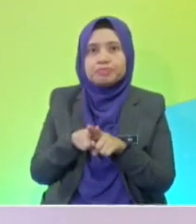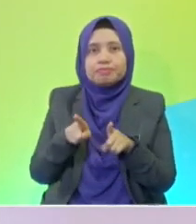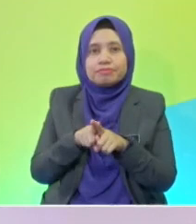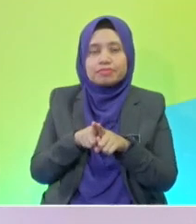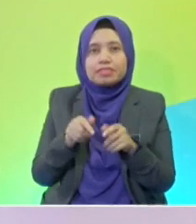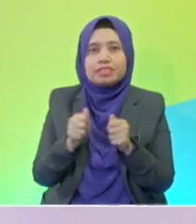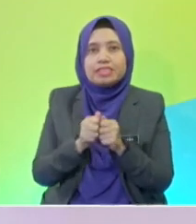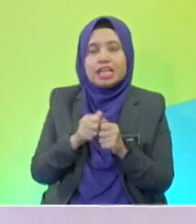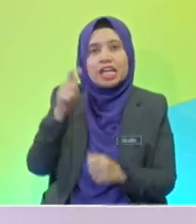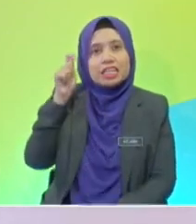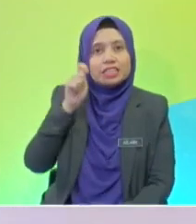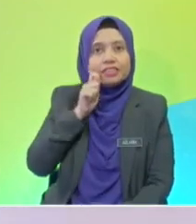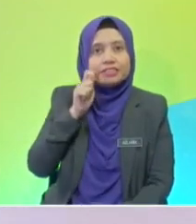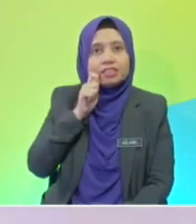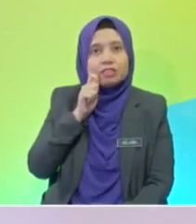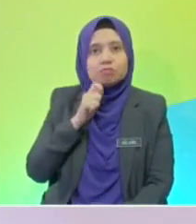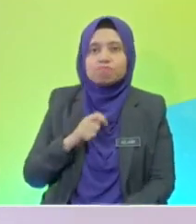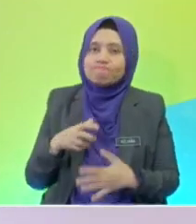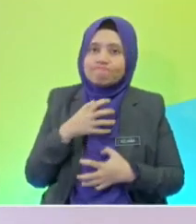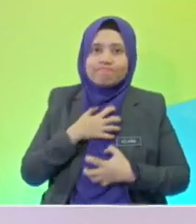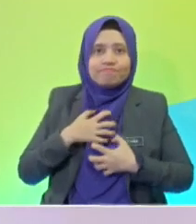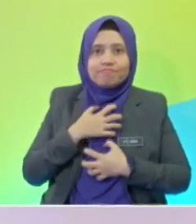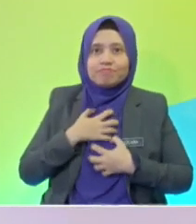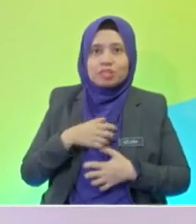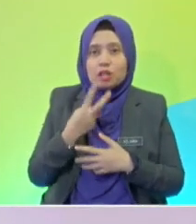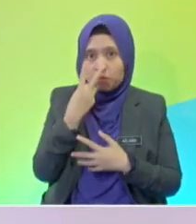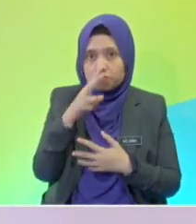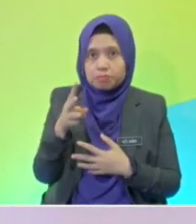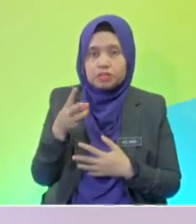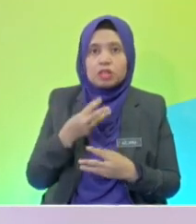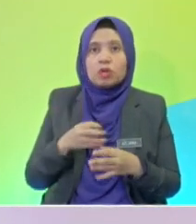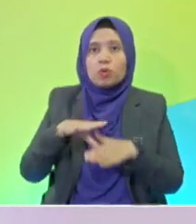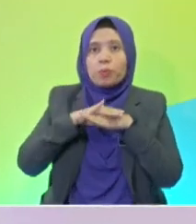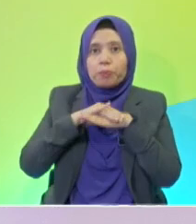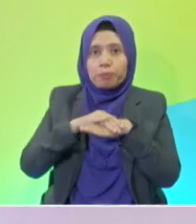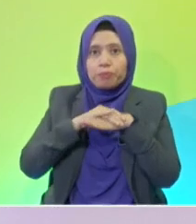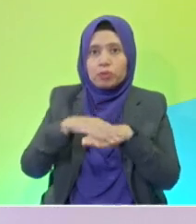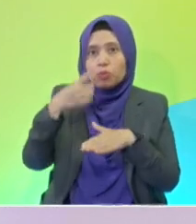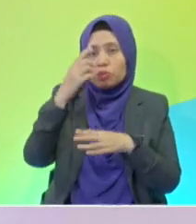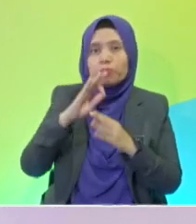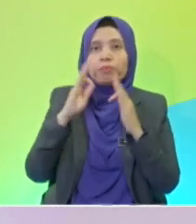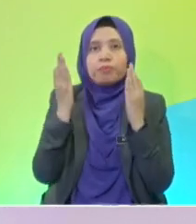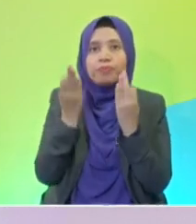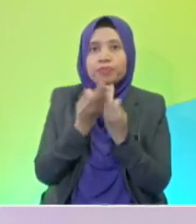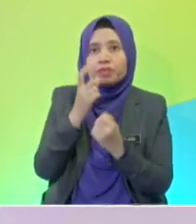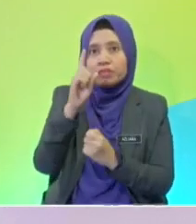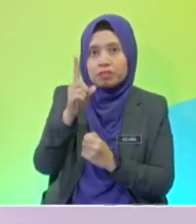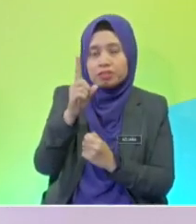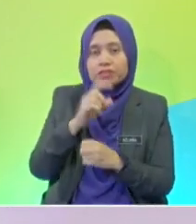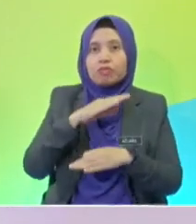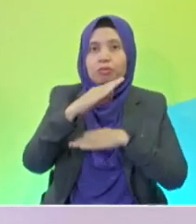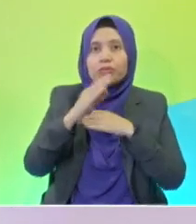me, Tivia. I'm sure you're excited today. Today we are looking at English lesson for Form 1. And I'm sure you have looked at the